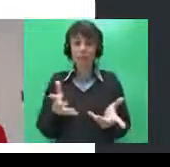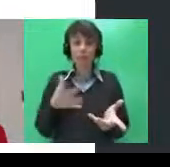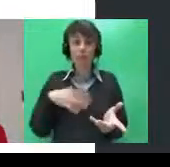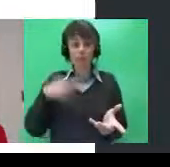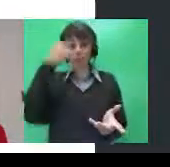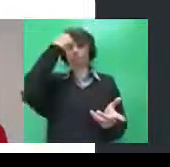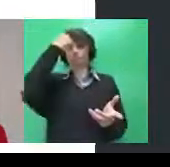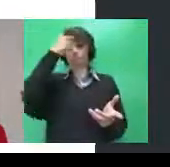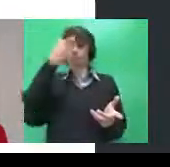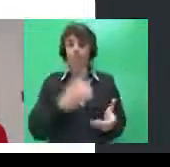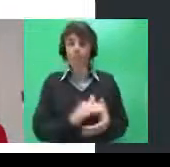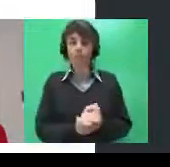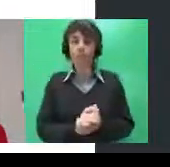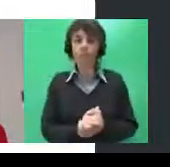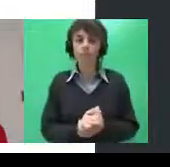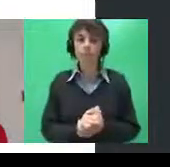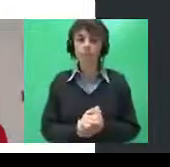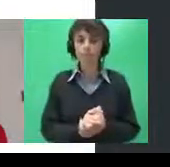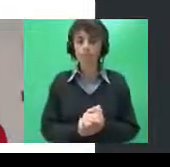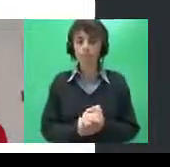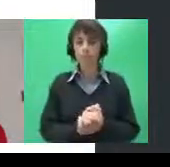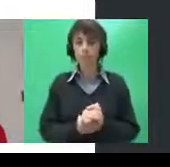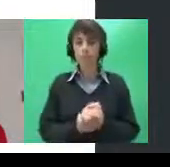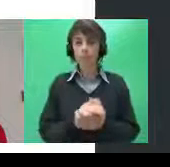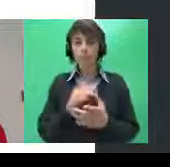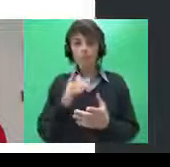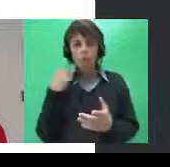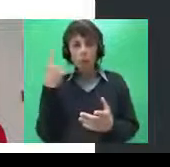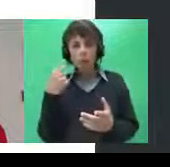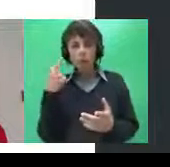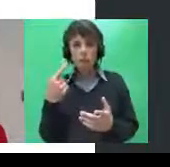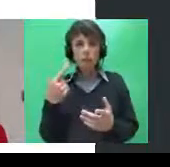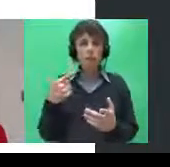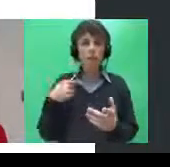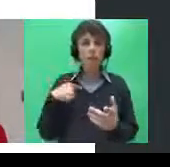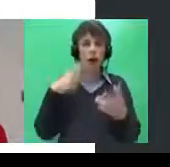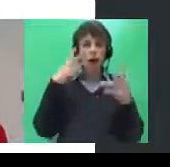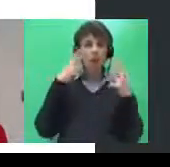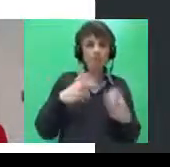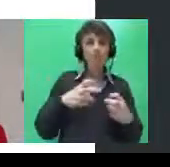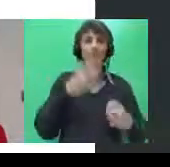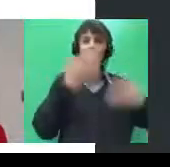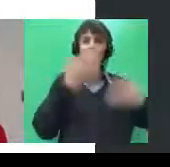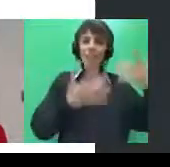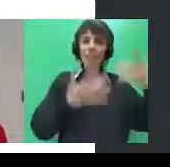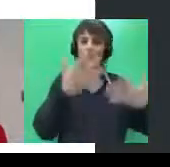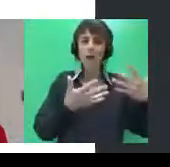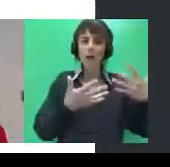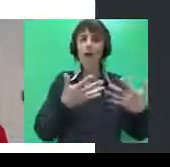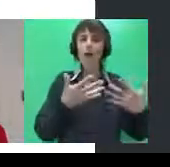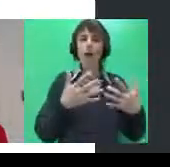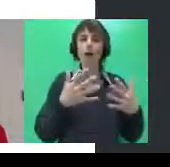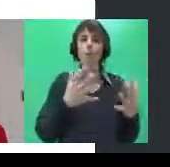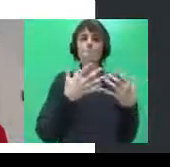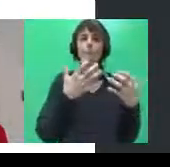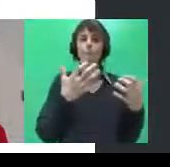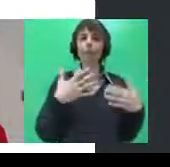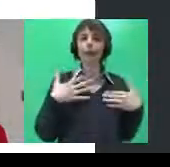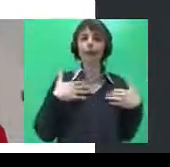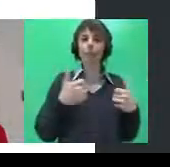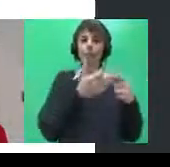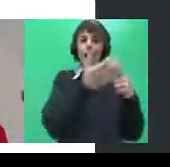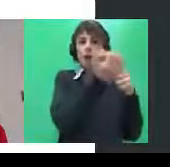many of you down the line will be very familiar with this. I'm taking some of this data, and I was looking at the data. I was looking at this last week on the Public Health Outcomes Framework data. You